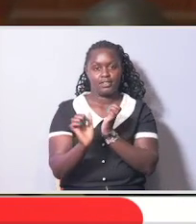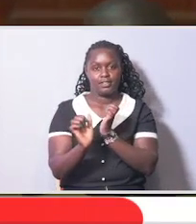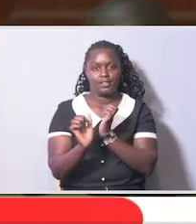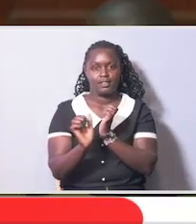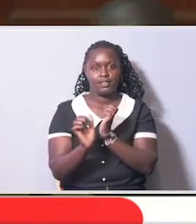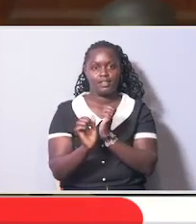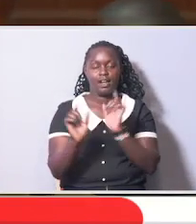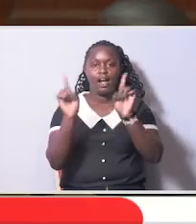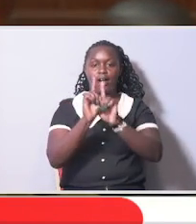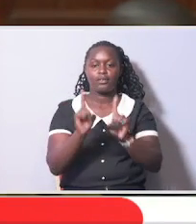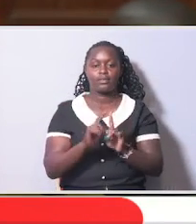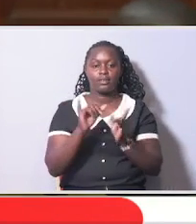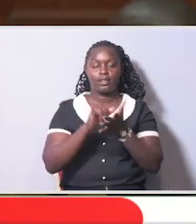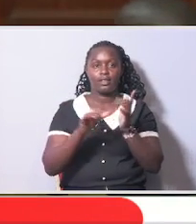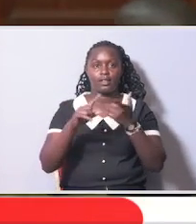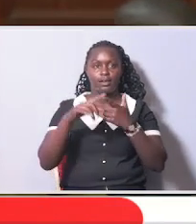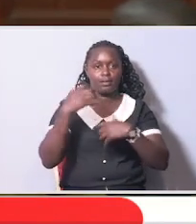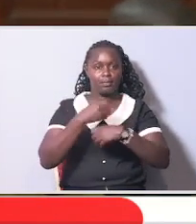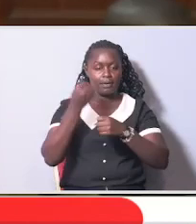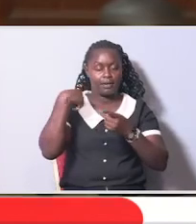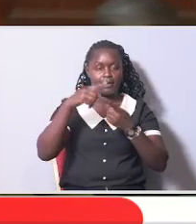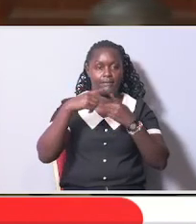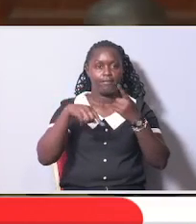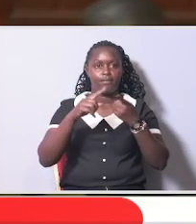just to the country at large. Just a moment.